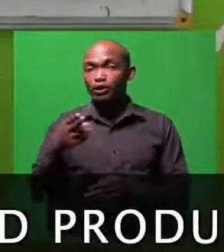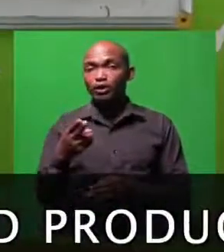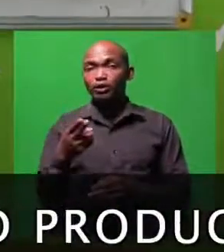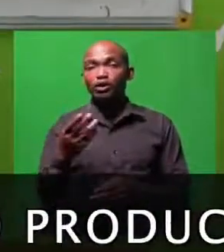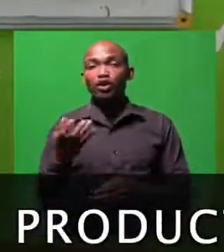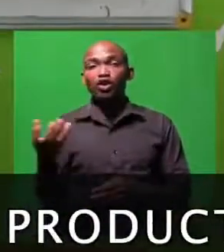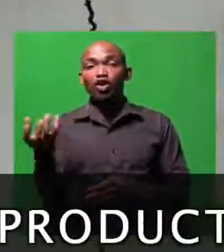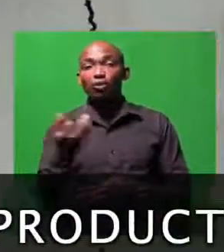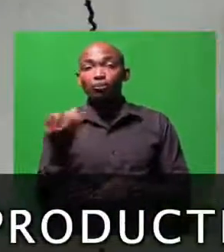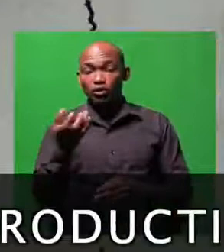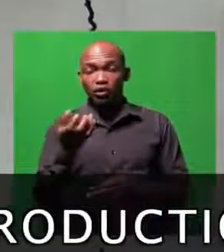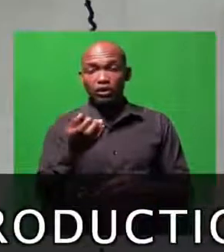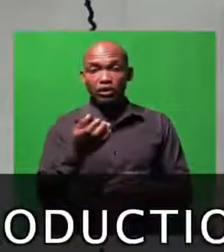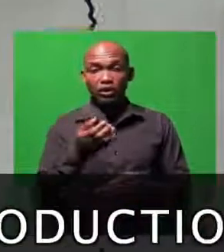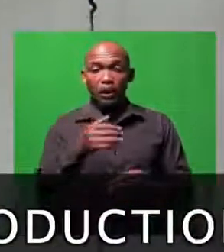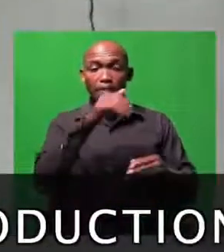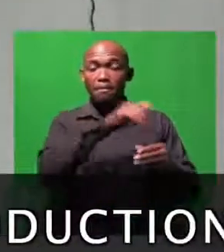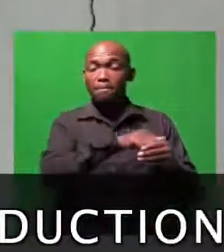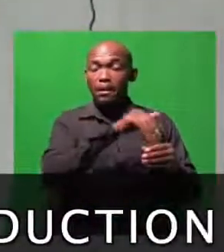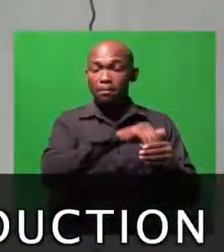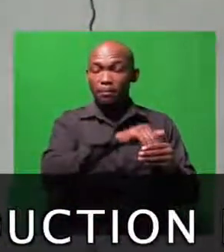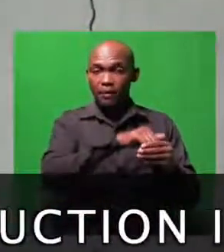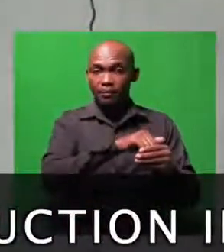community members